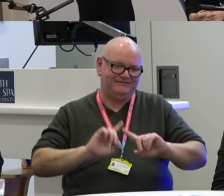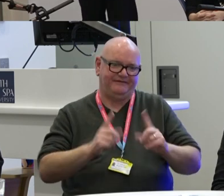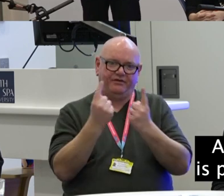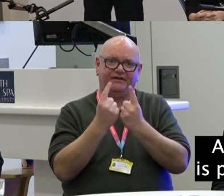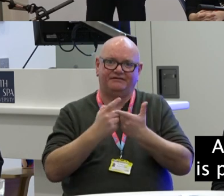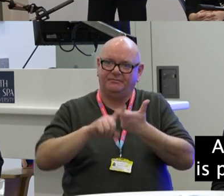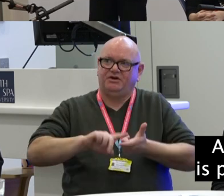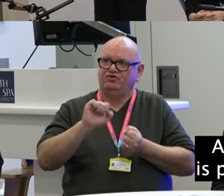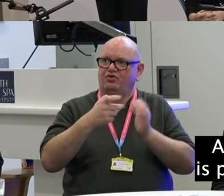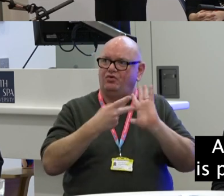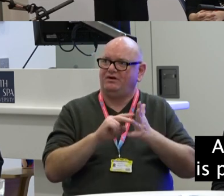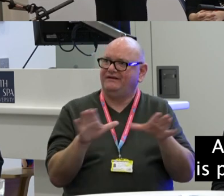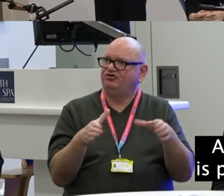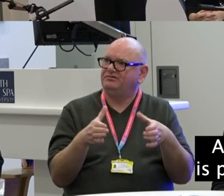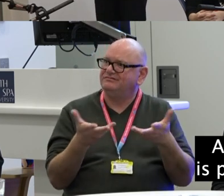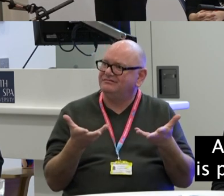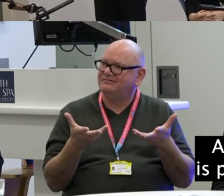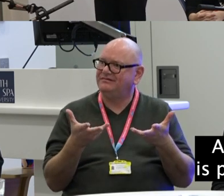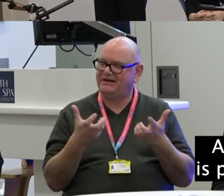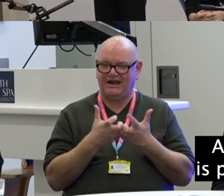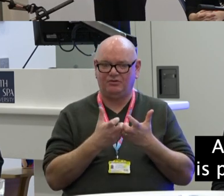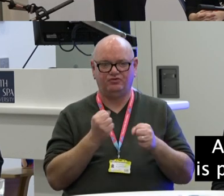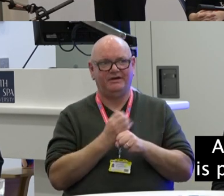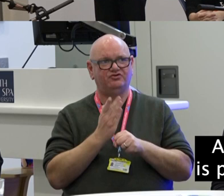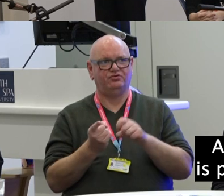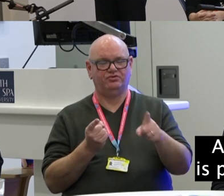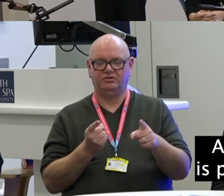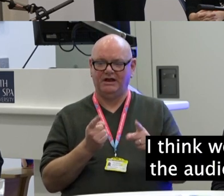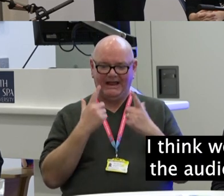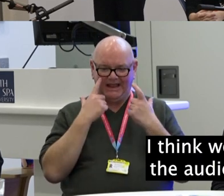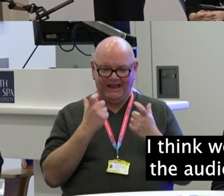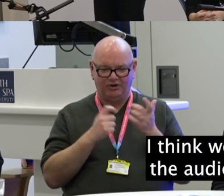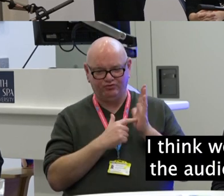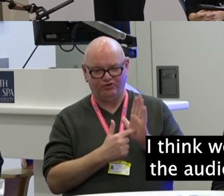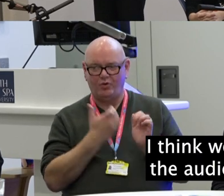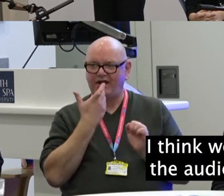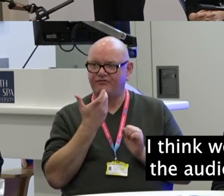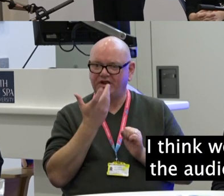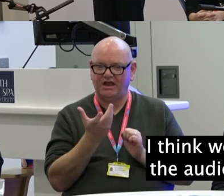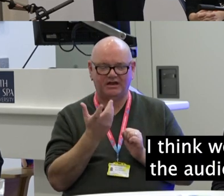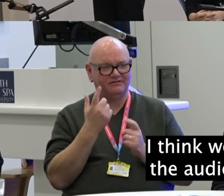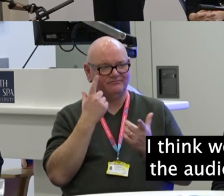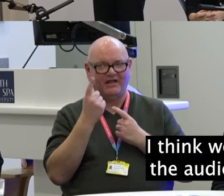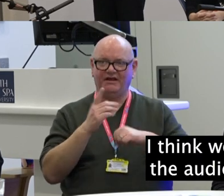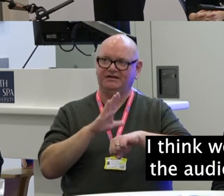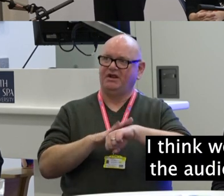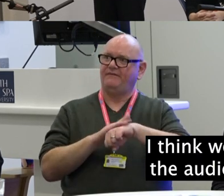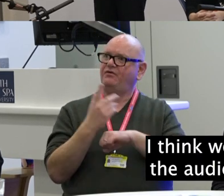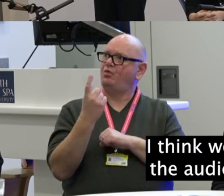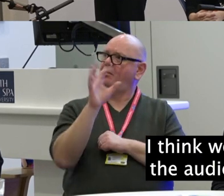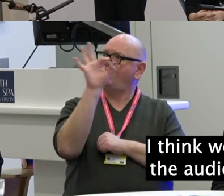organizations. And how do you live care is probably another question. I think we have one more question from the